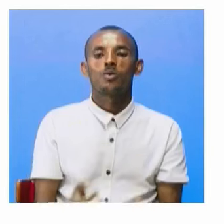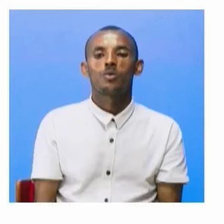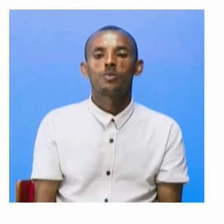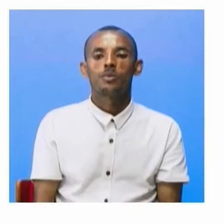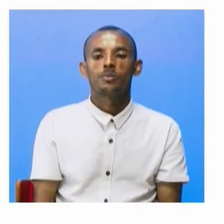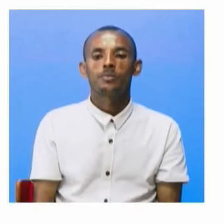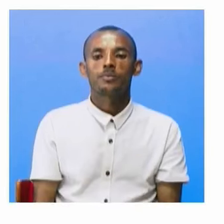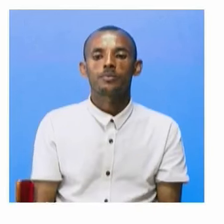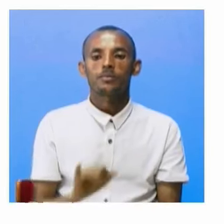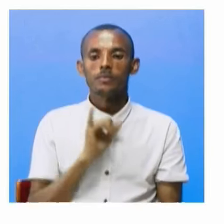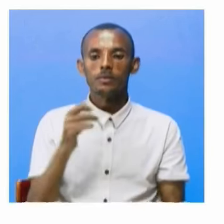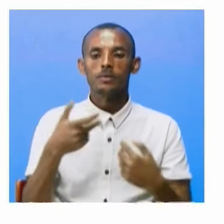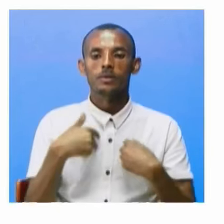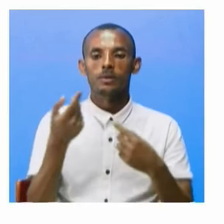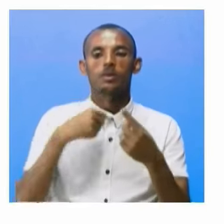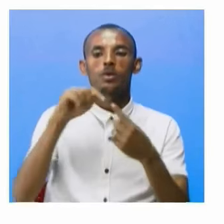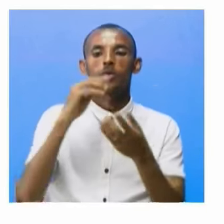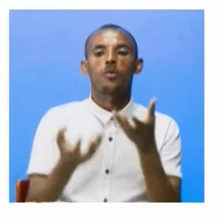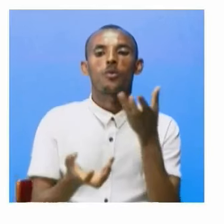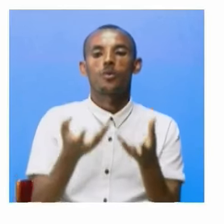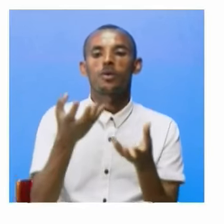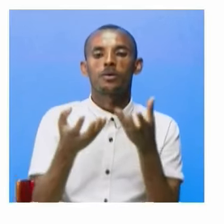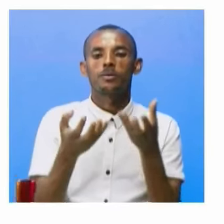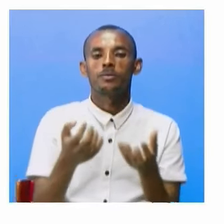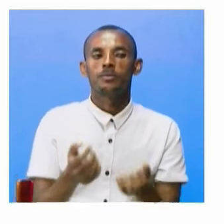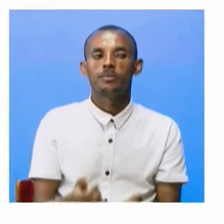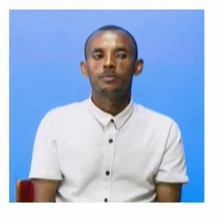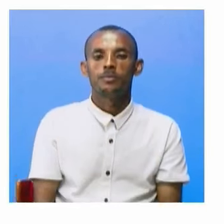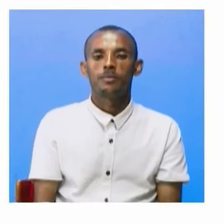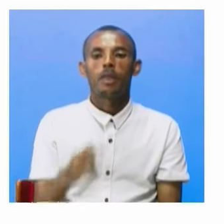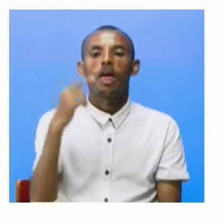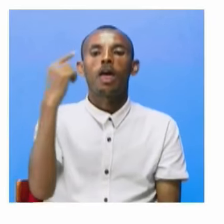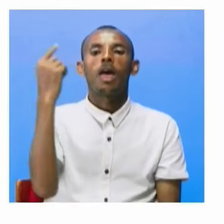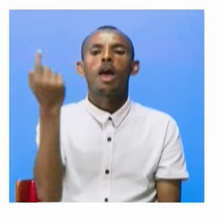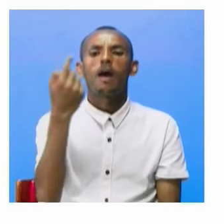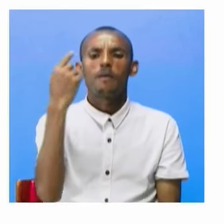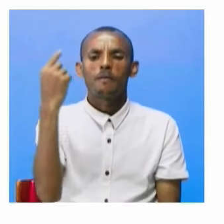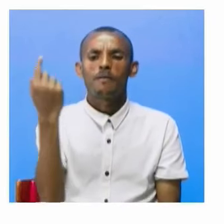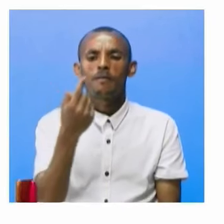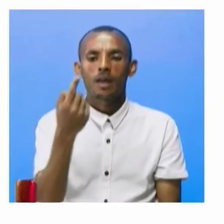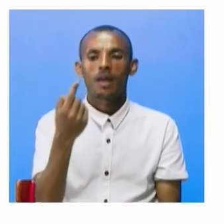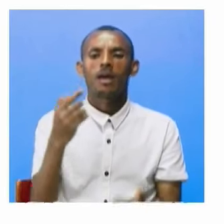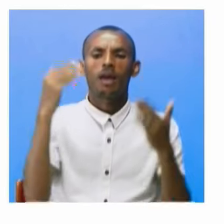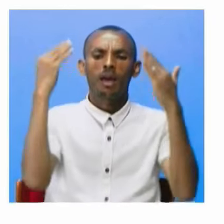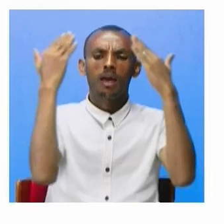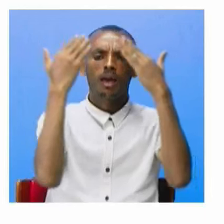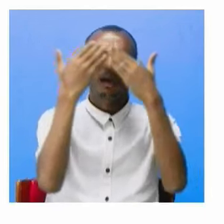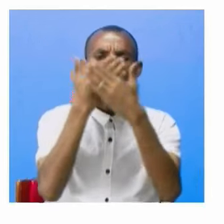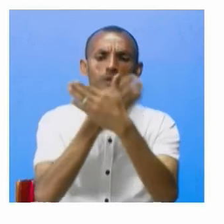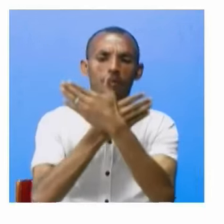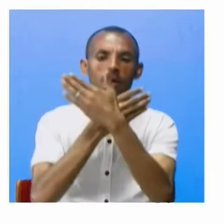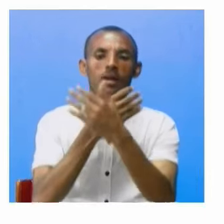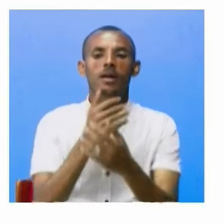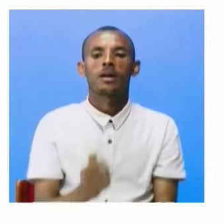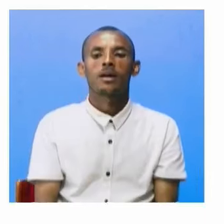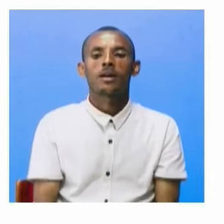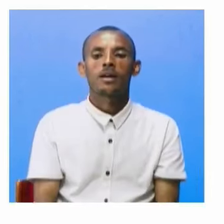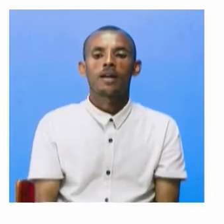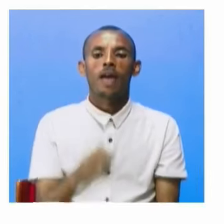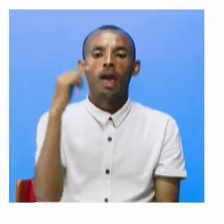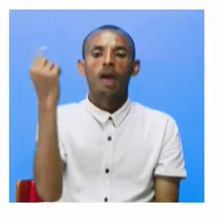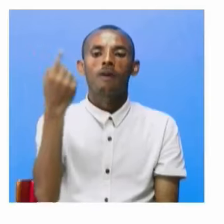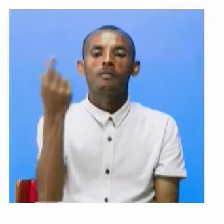to cook. Yeah? Every evening. Every